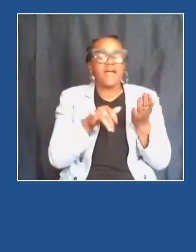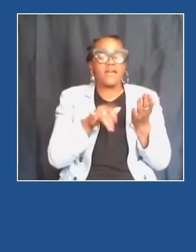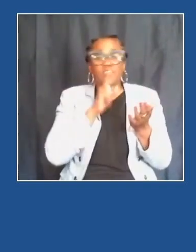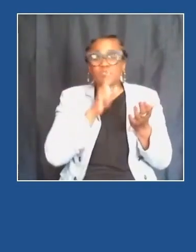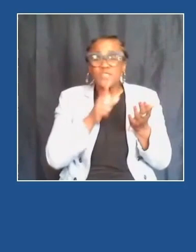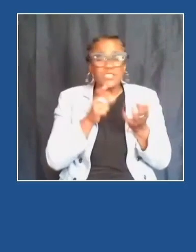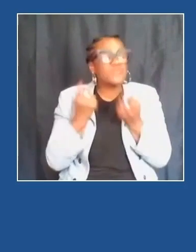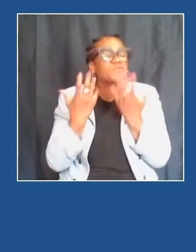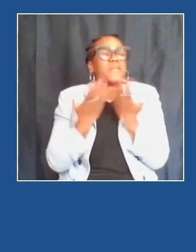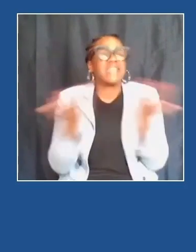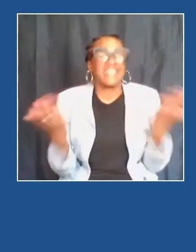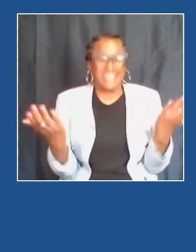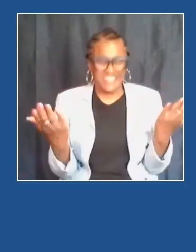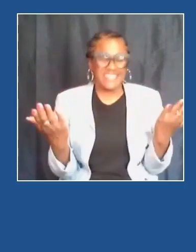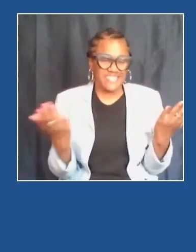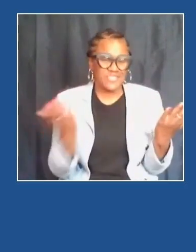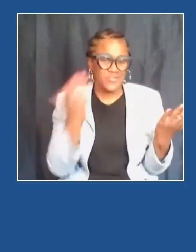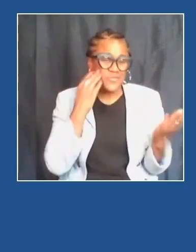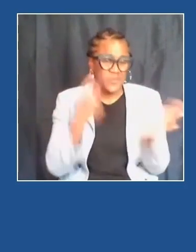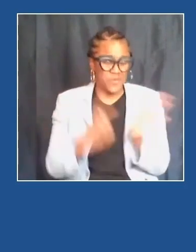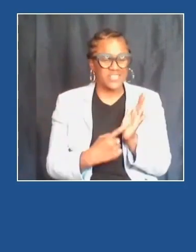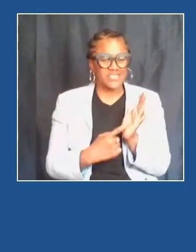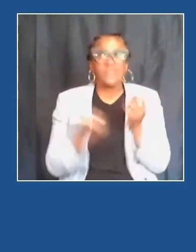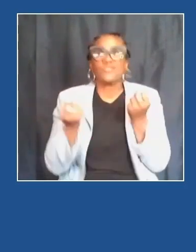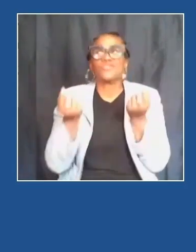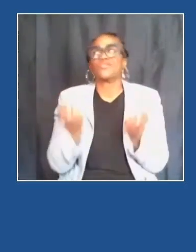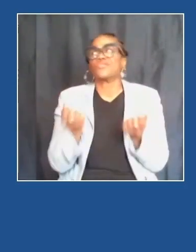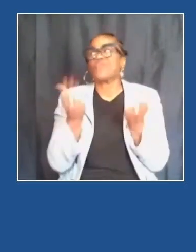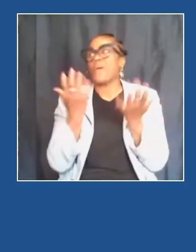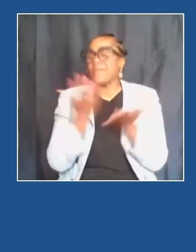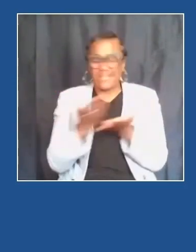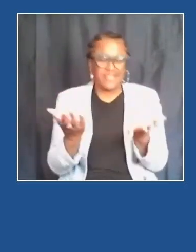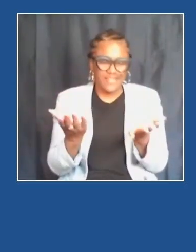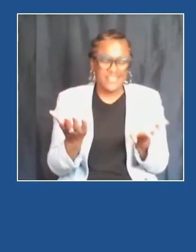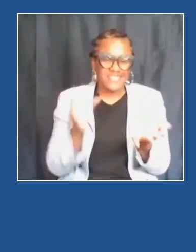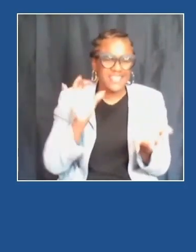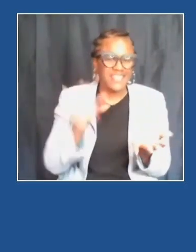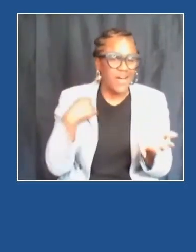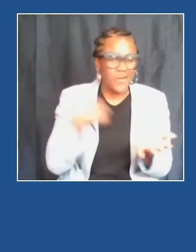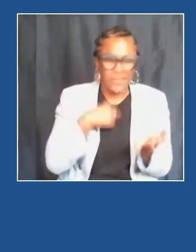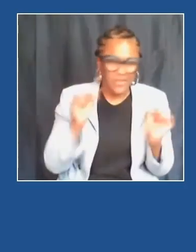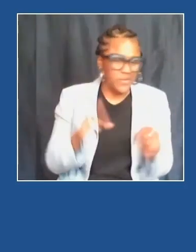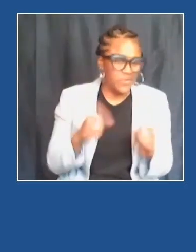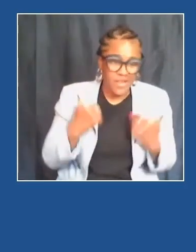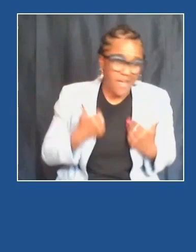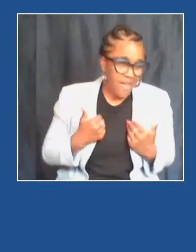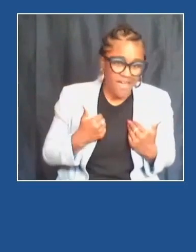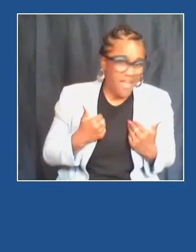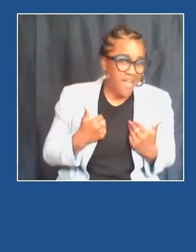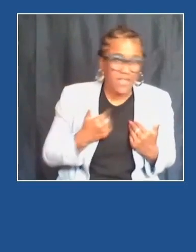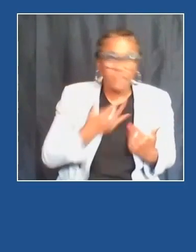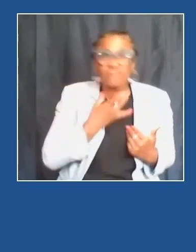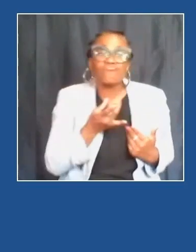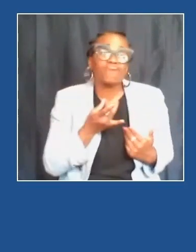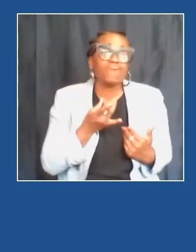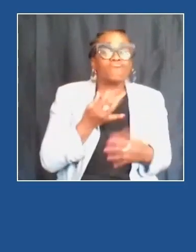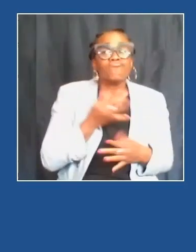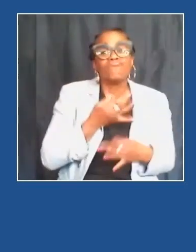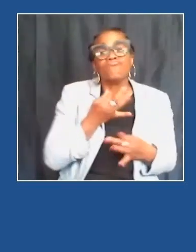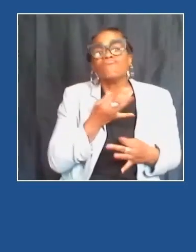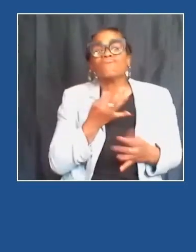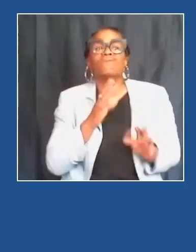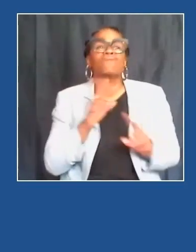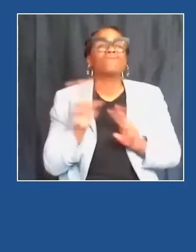so many things to notice, so many things that we could have an interest in,